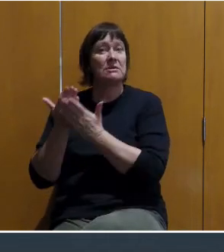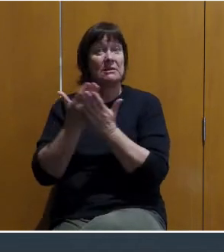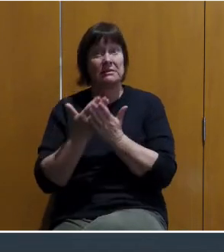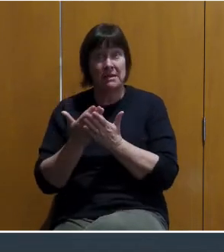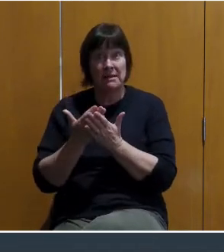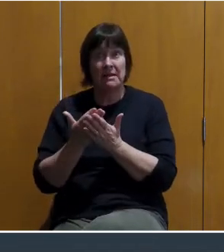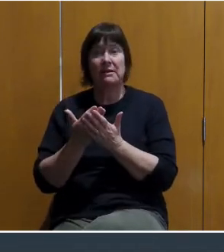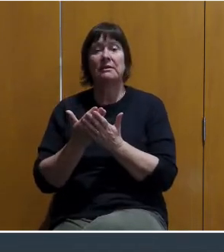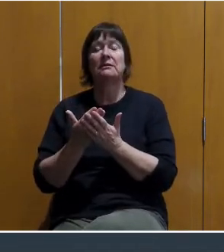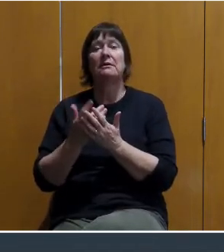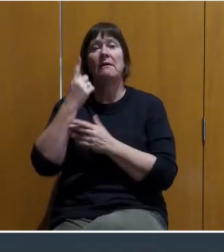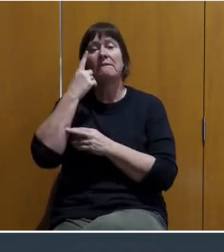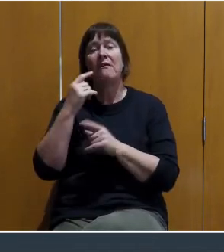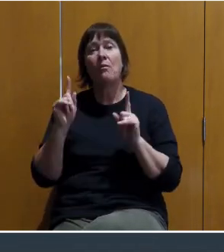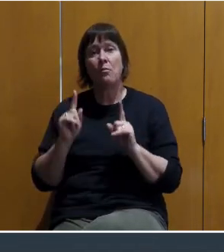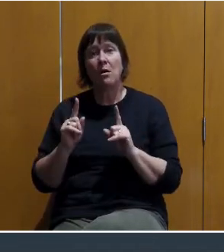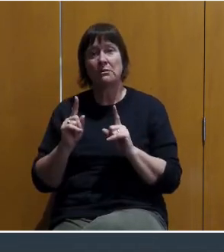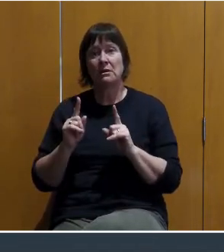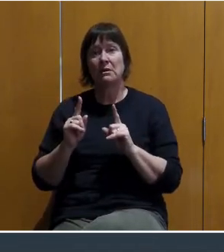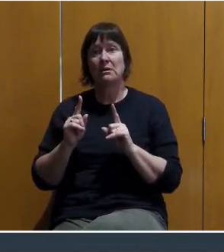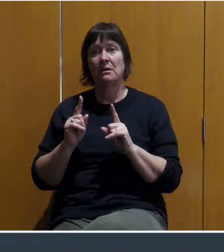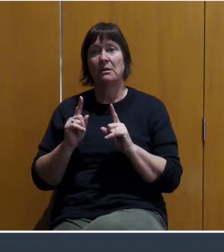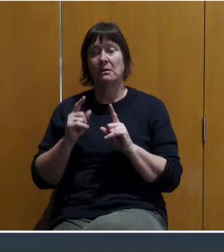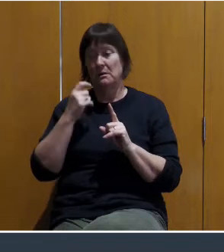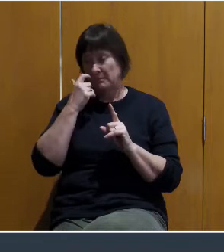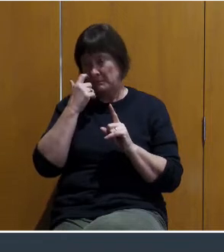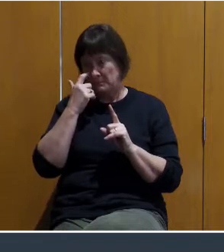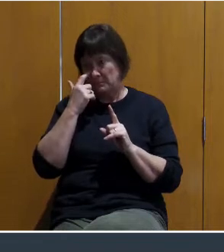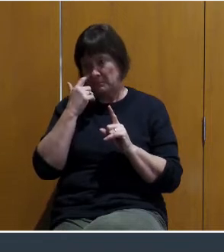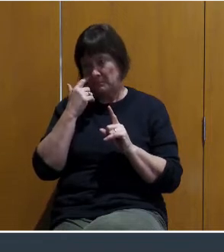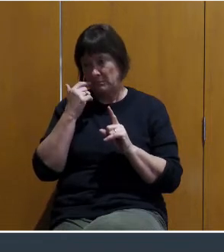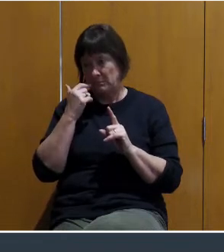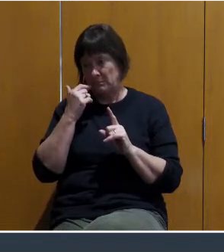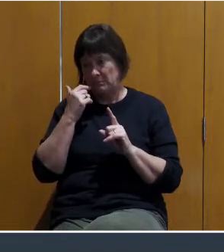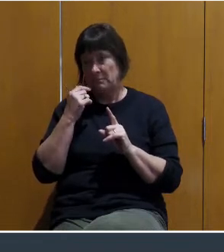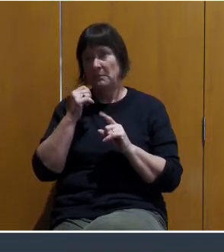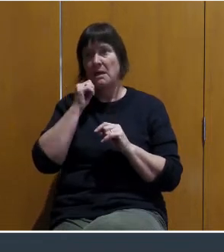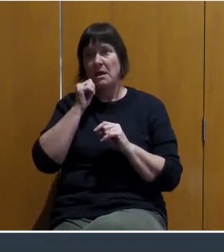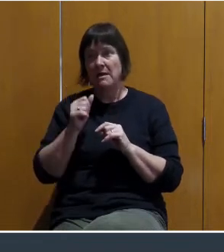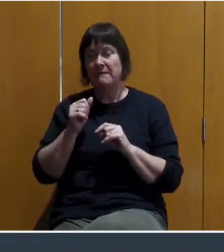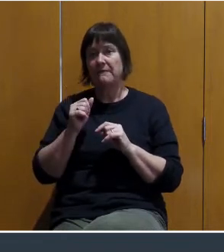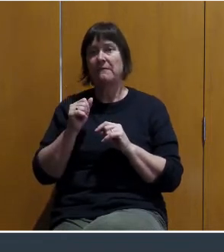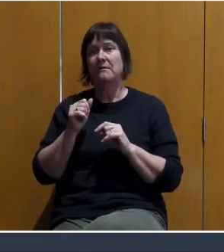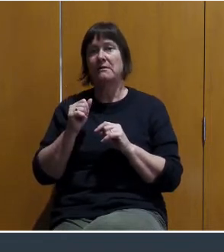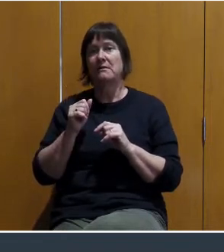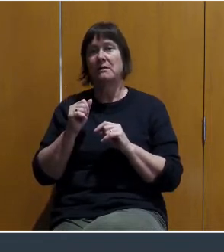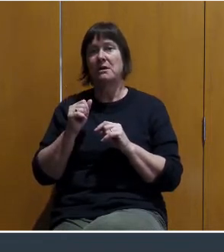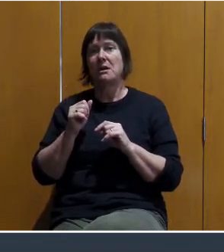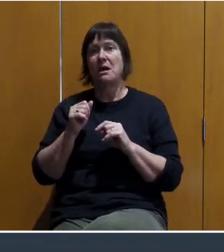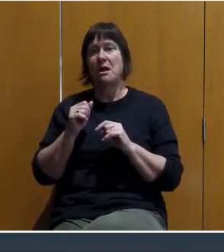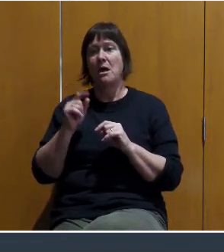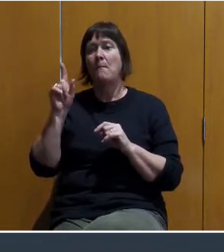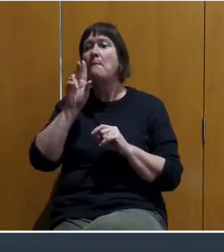that disturbance for birds has shown that visual intrusion causes greater stress than audible